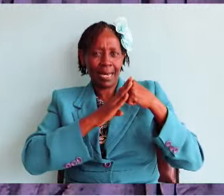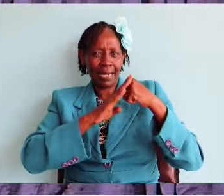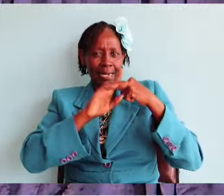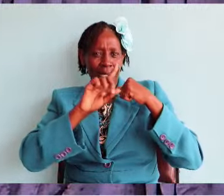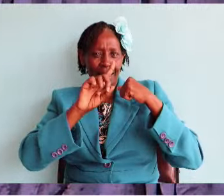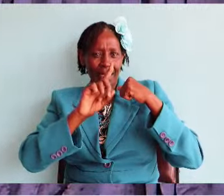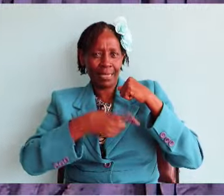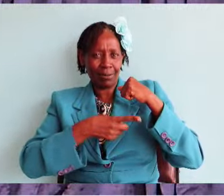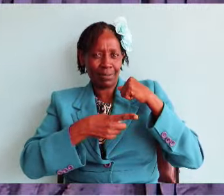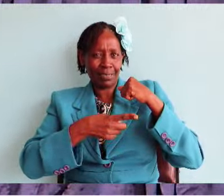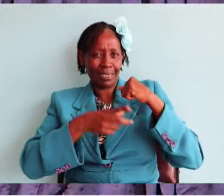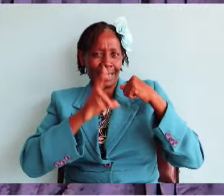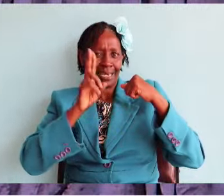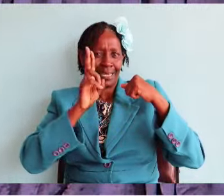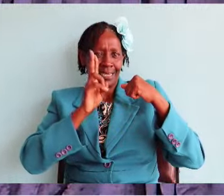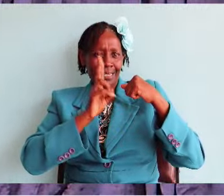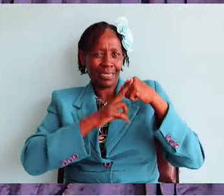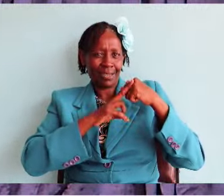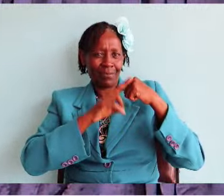9,700 failed the test.